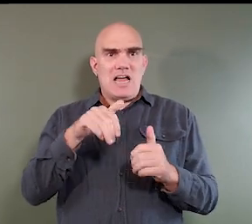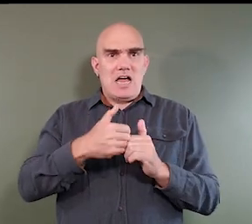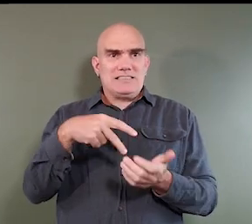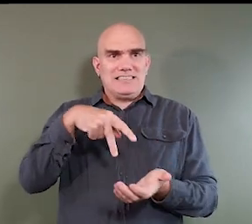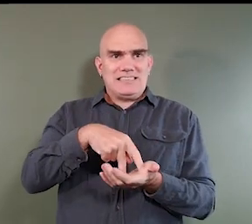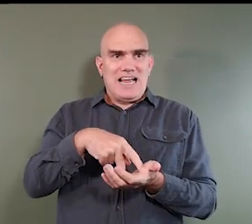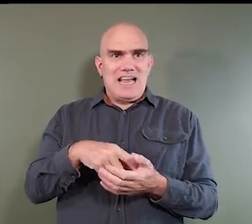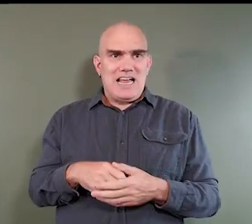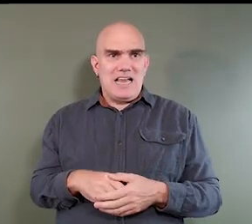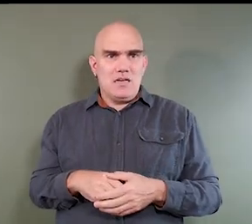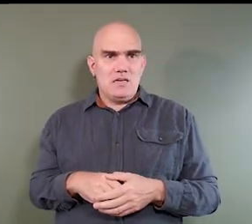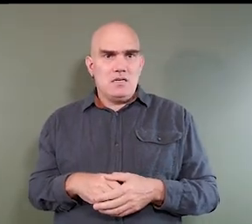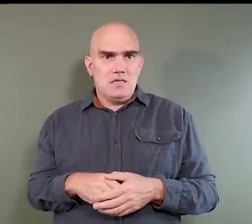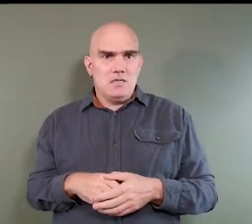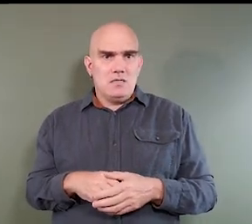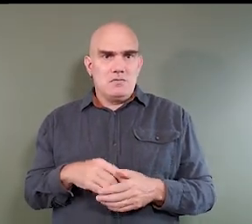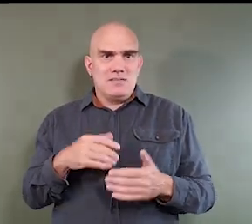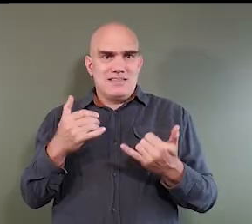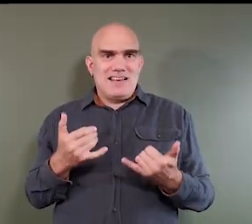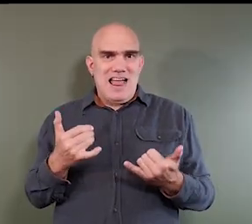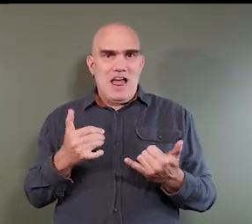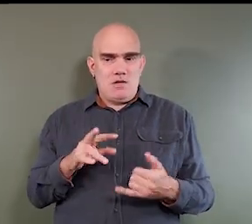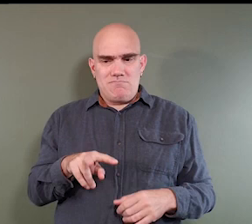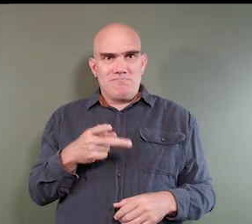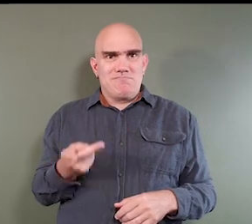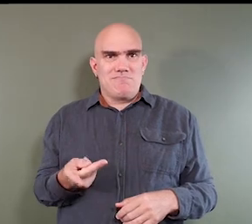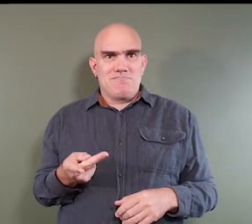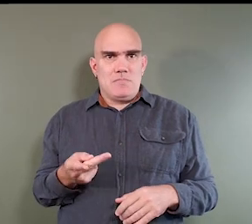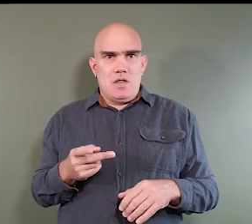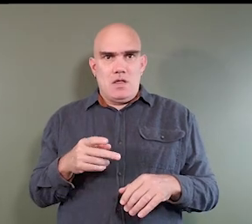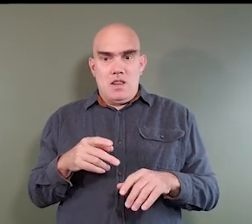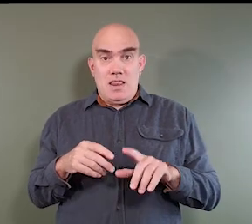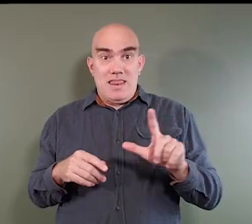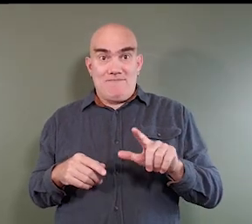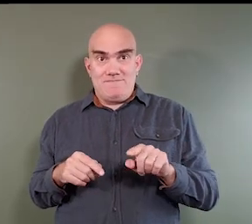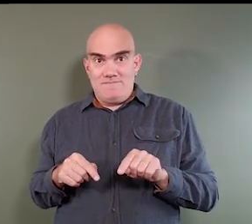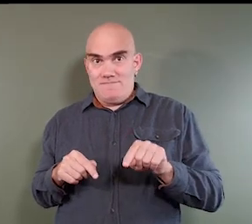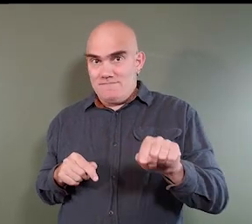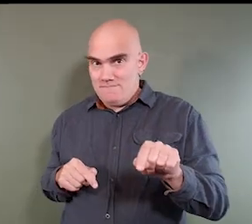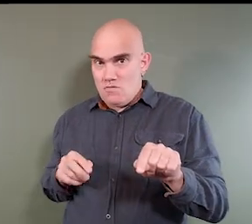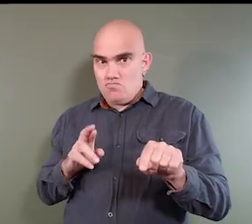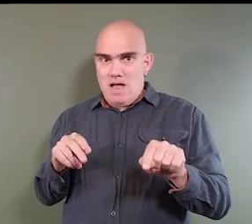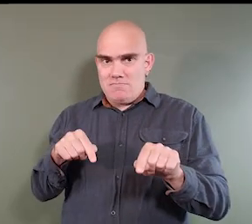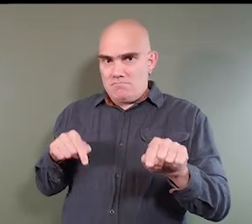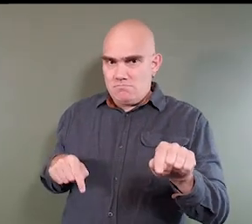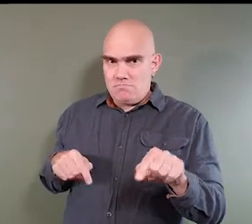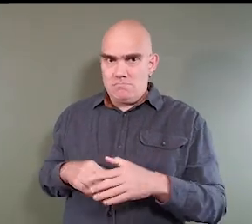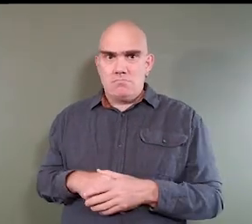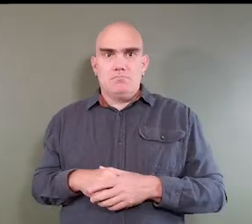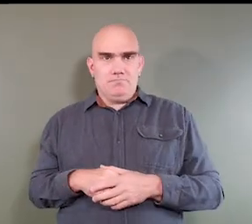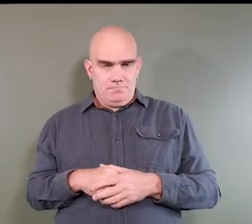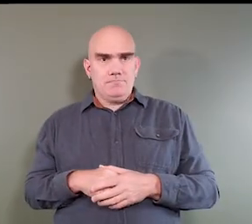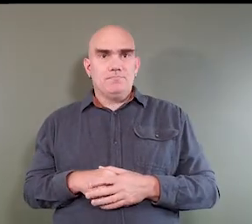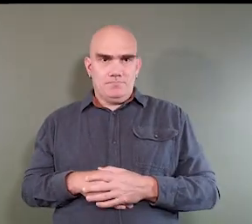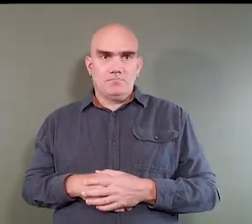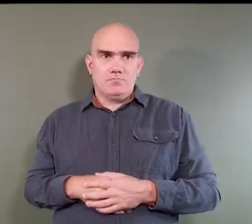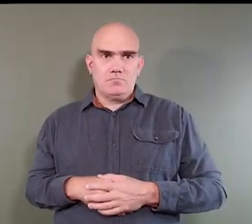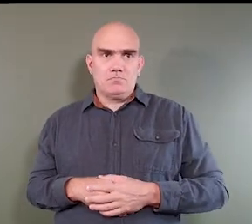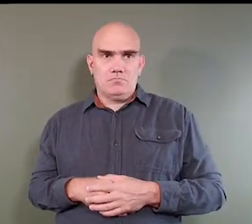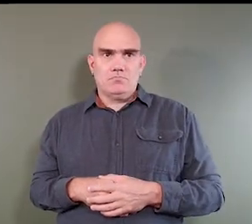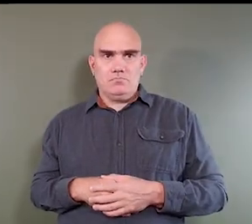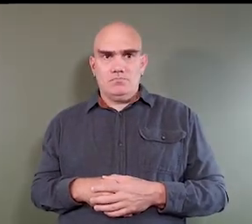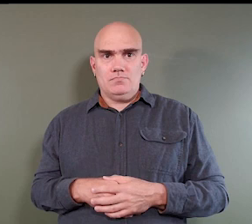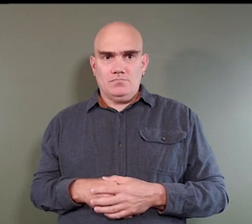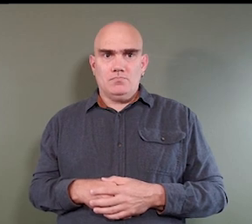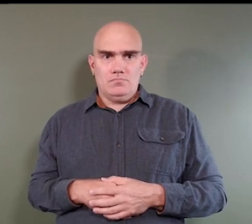stance. So now her right leg, or opposite side, her leg in front of the other